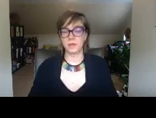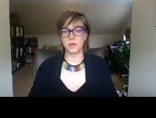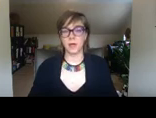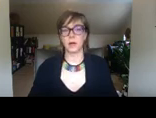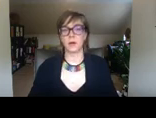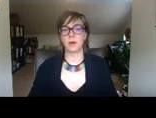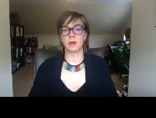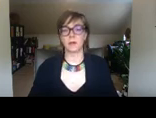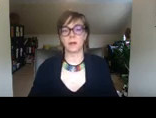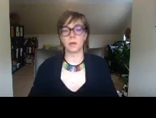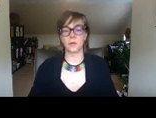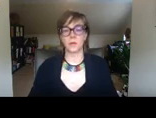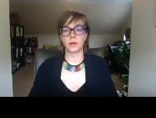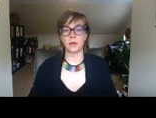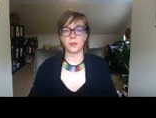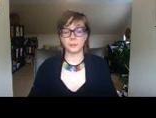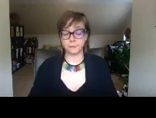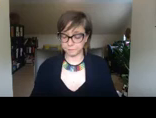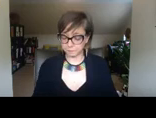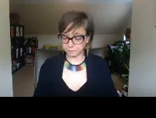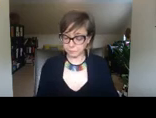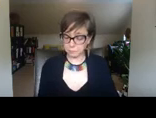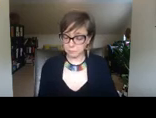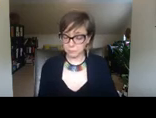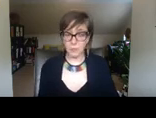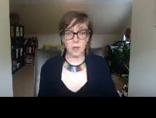best deliver care in a language other than English.